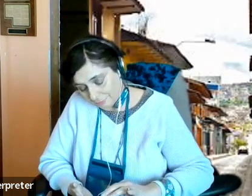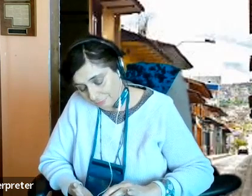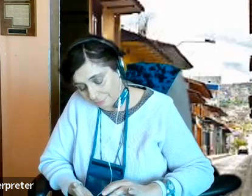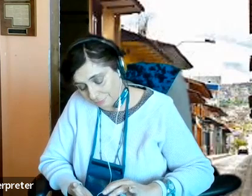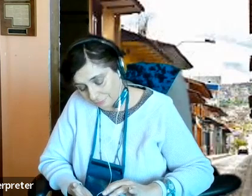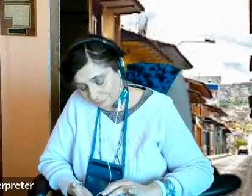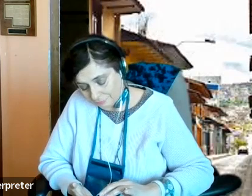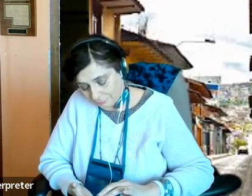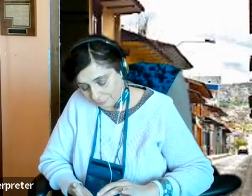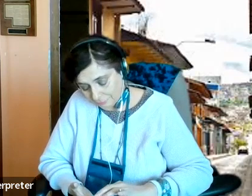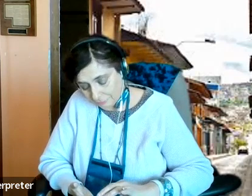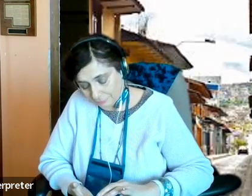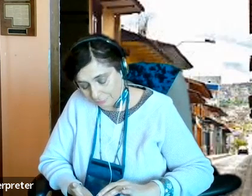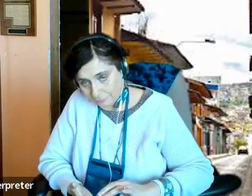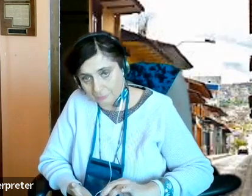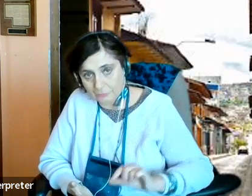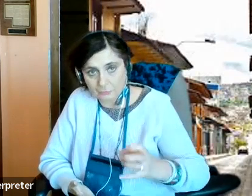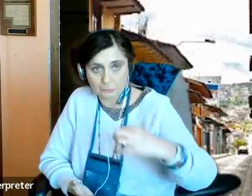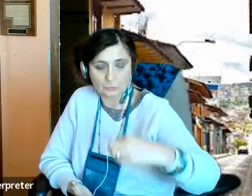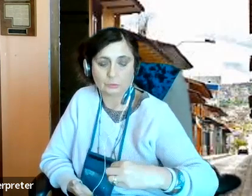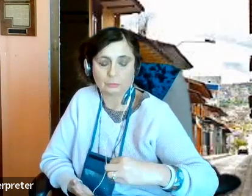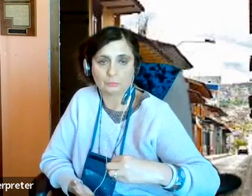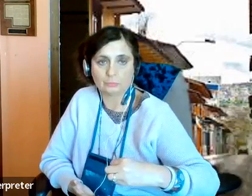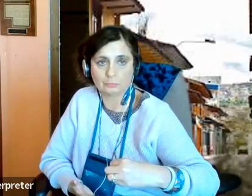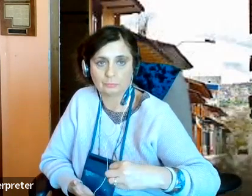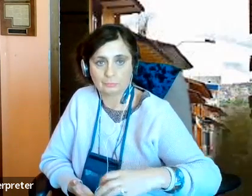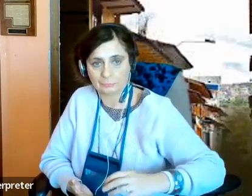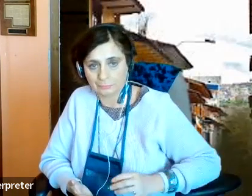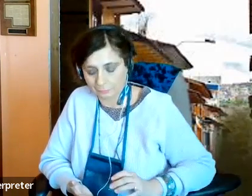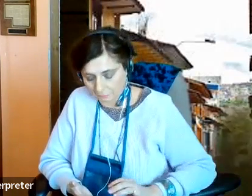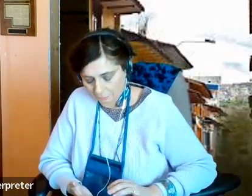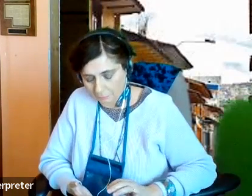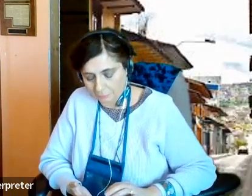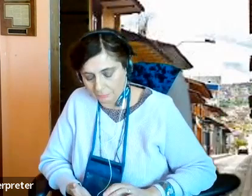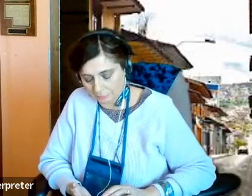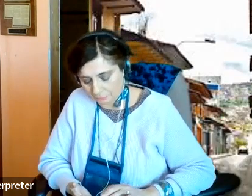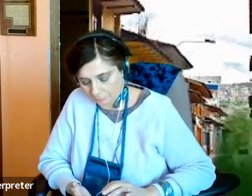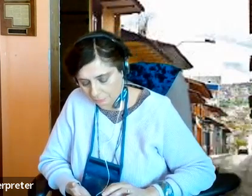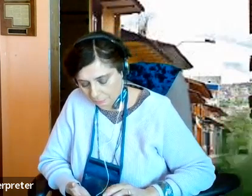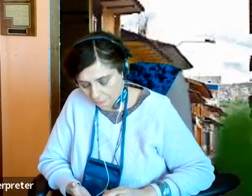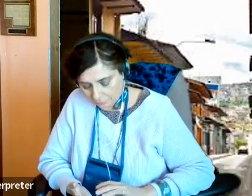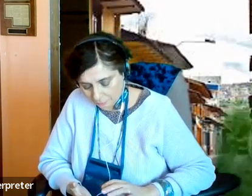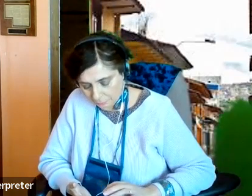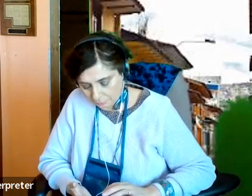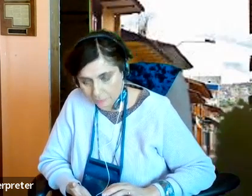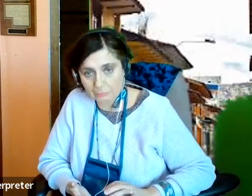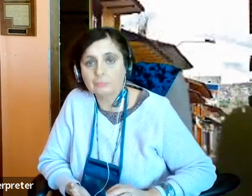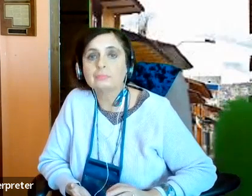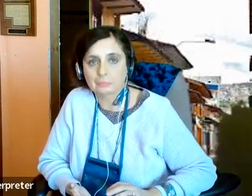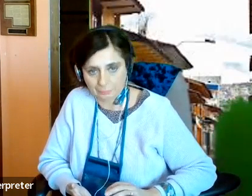Do you see the option to set a interpretation on the bottom of the screen, the globe icon?